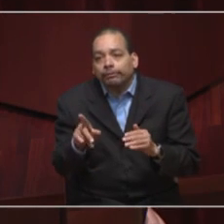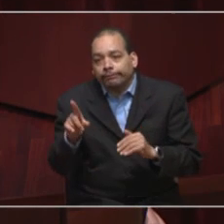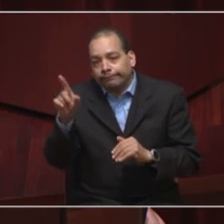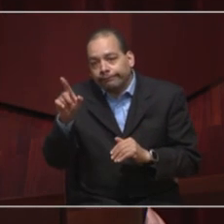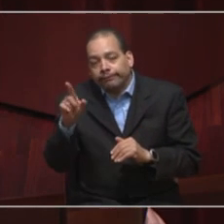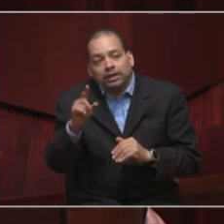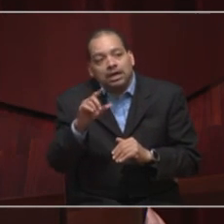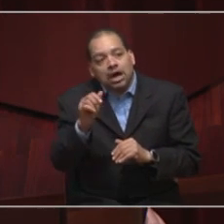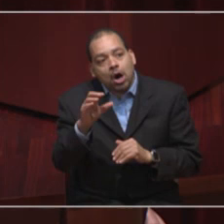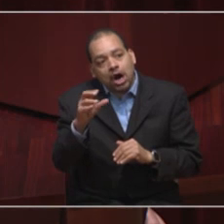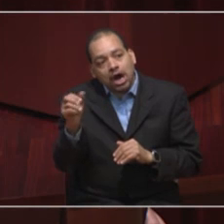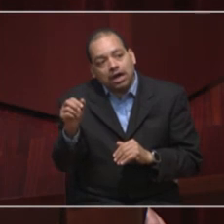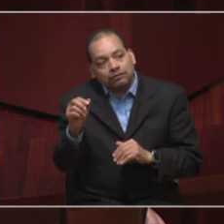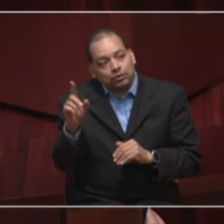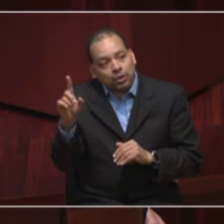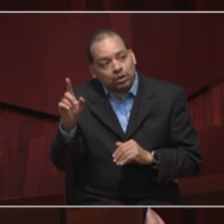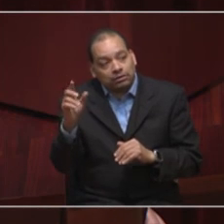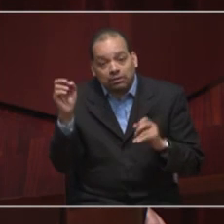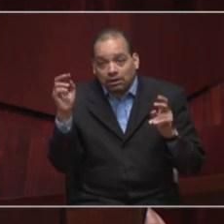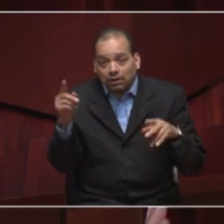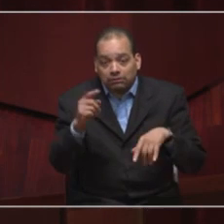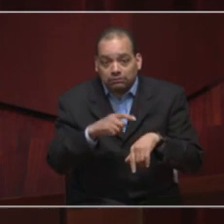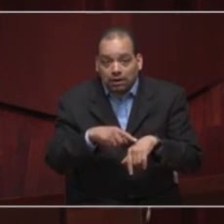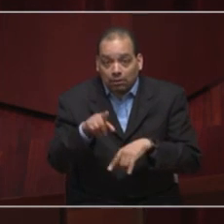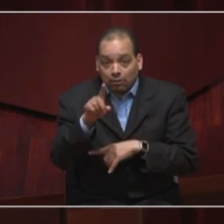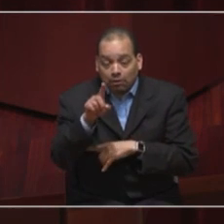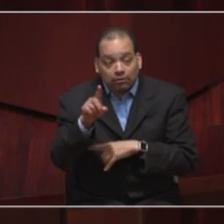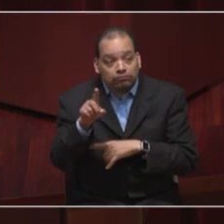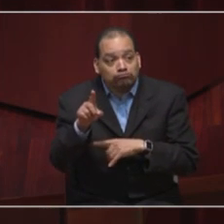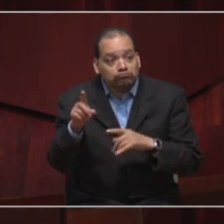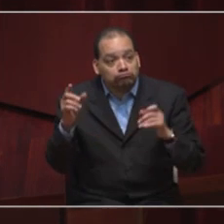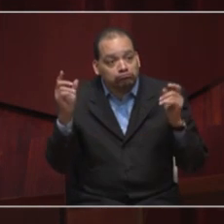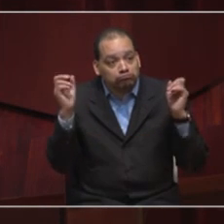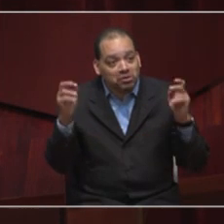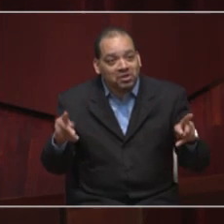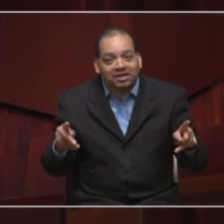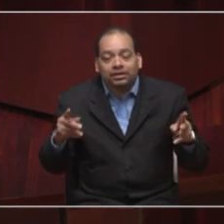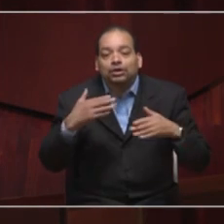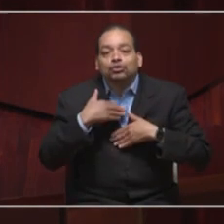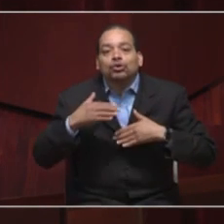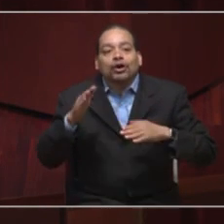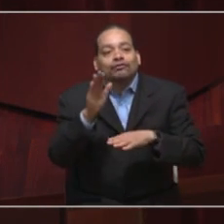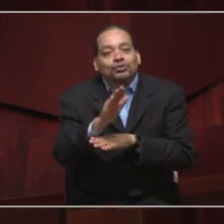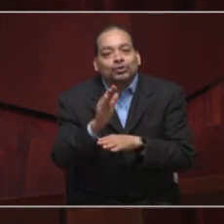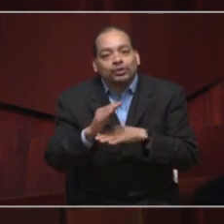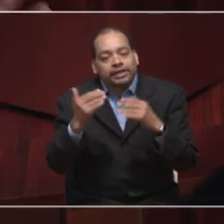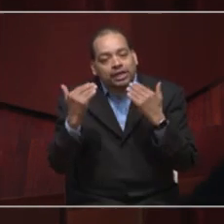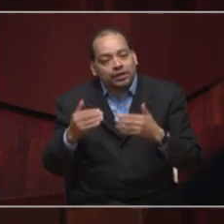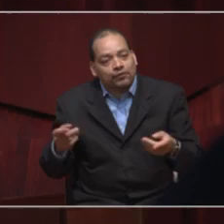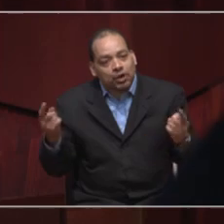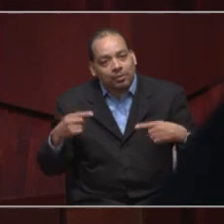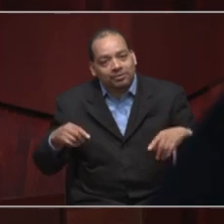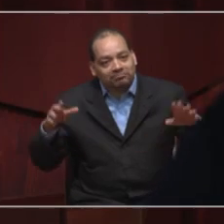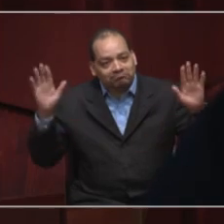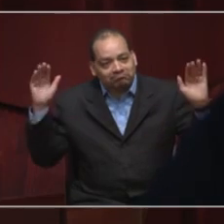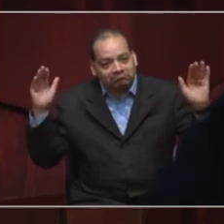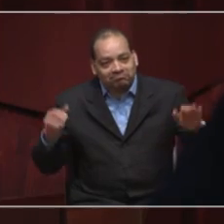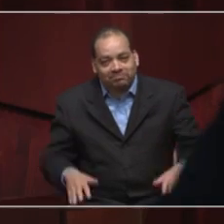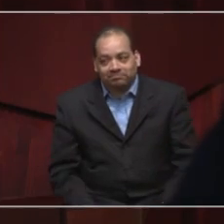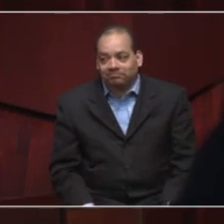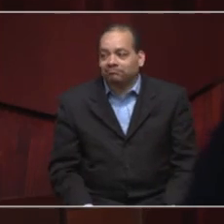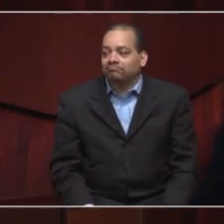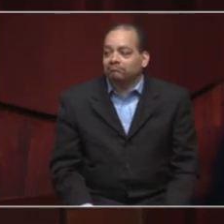back at 1 o'clock and participate. And everyone else, have a great afternoon, and thank you for coming. That concludes our meeting.